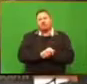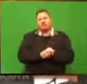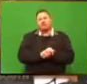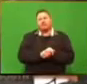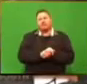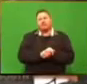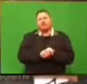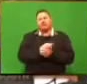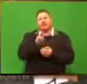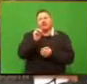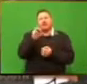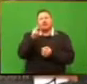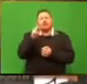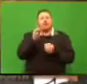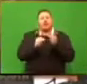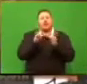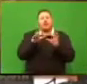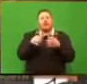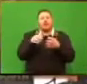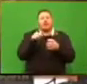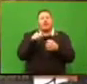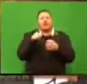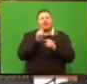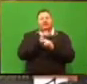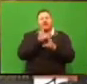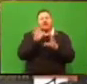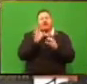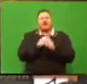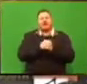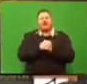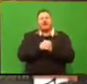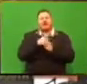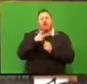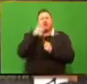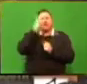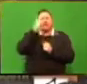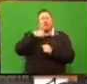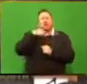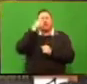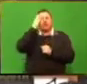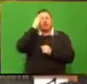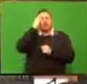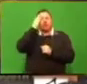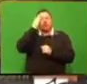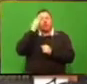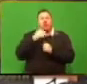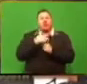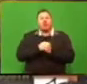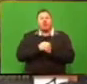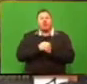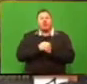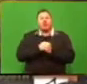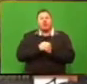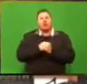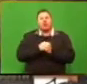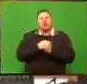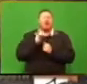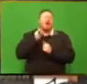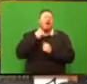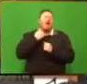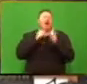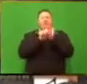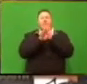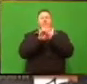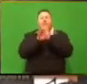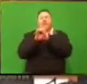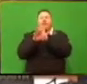The MK party is very clear. We are aware that your propagandists have been spreading the lie that